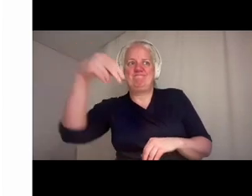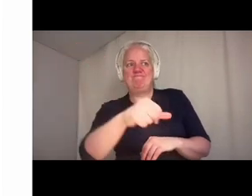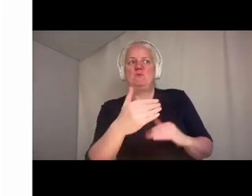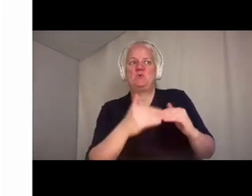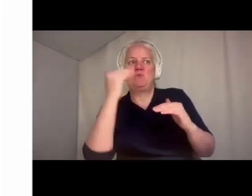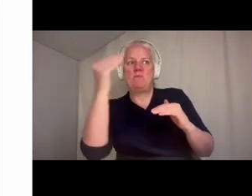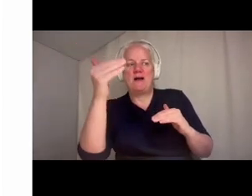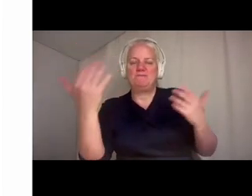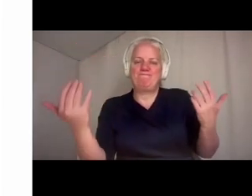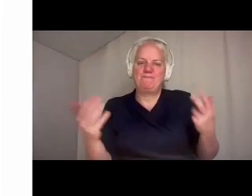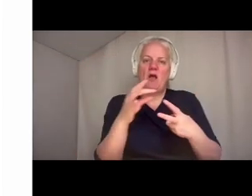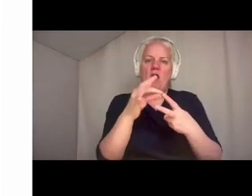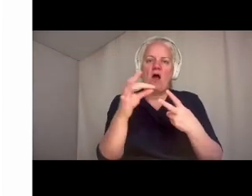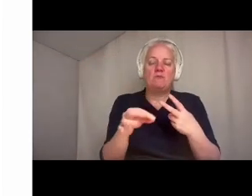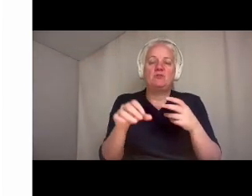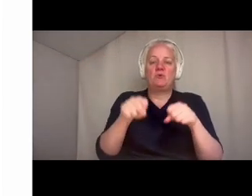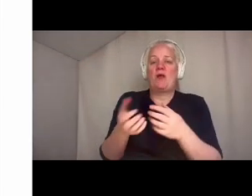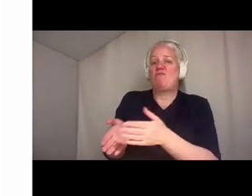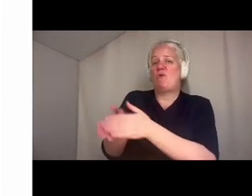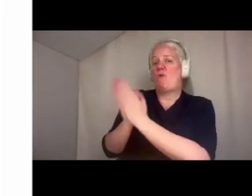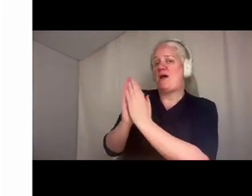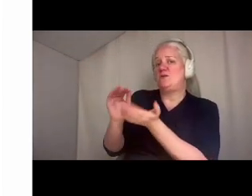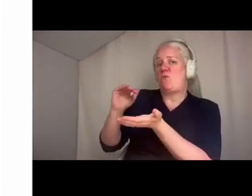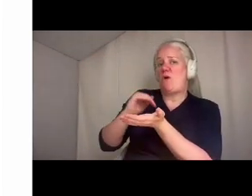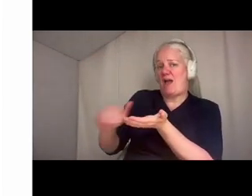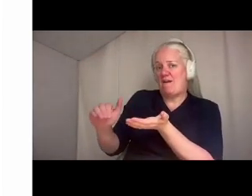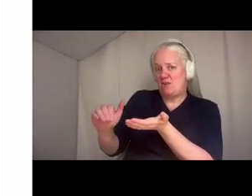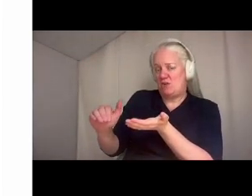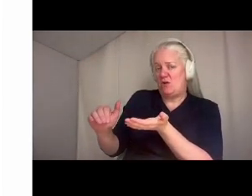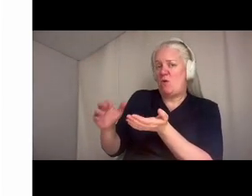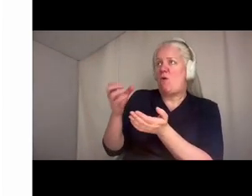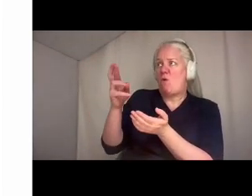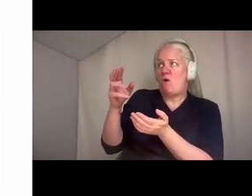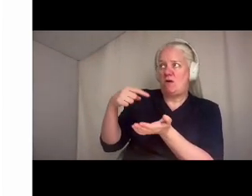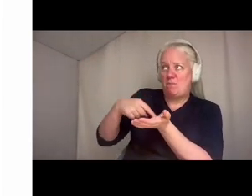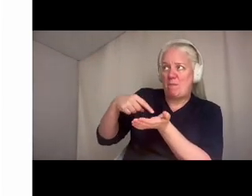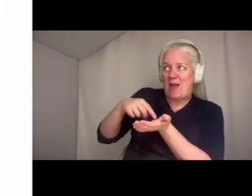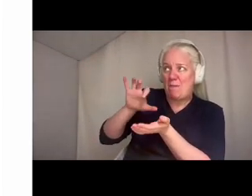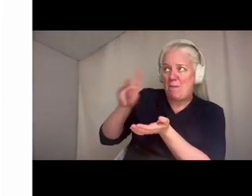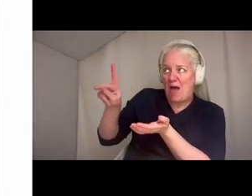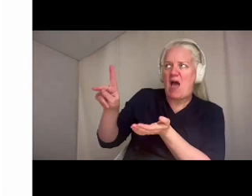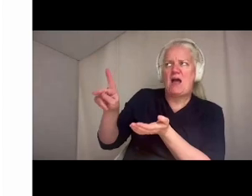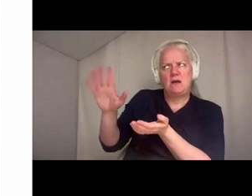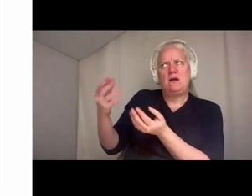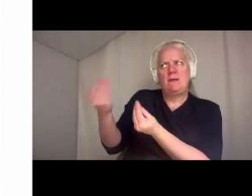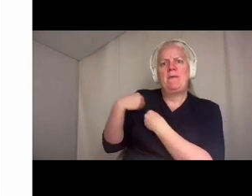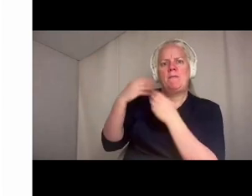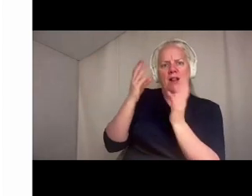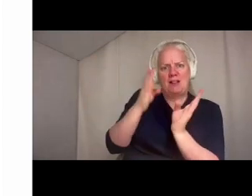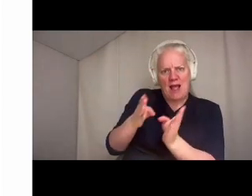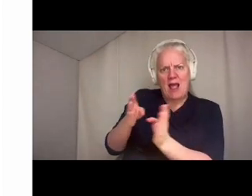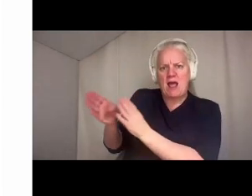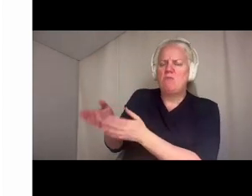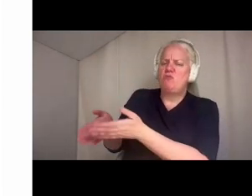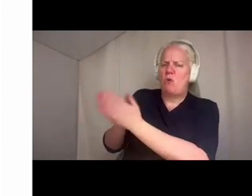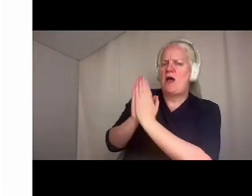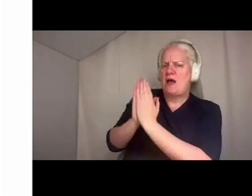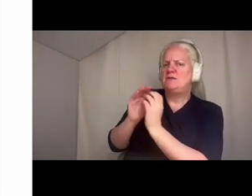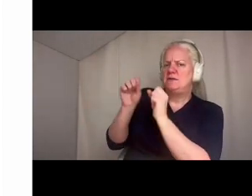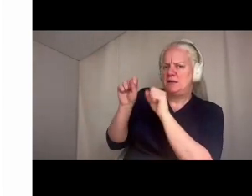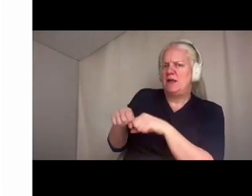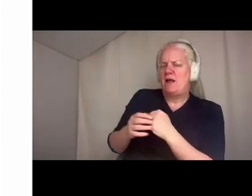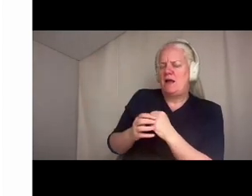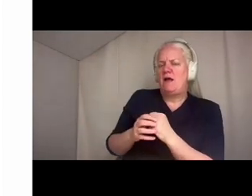options. You could request a waiver or a repayment plan. And we do want to highlight that SSA